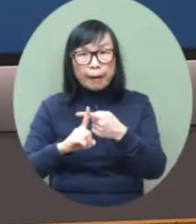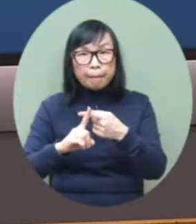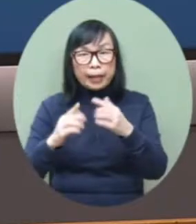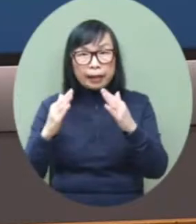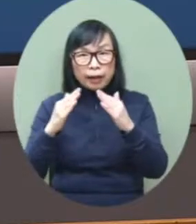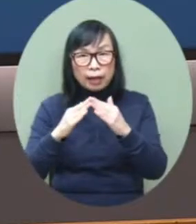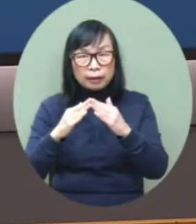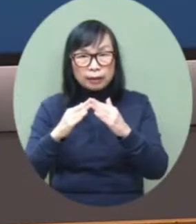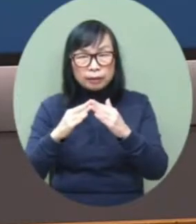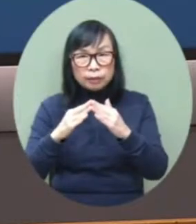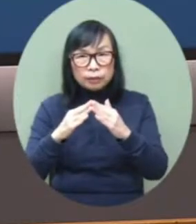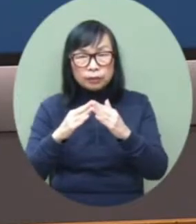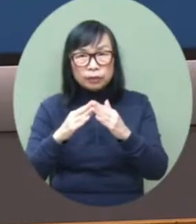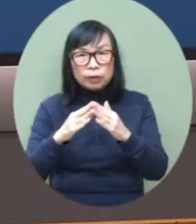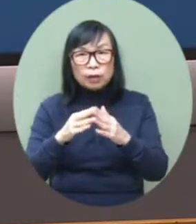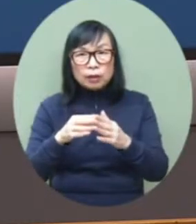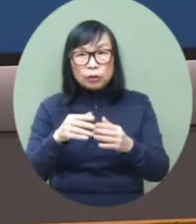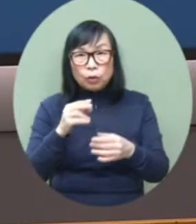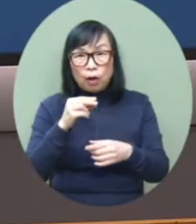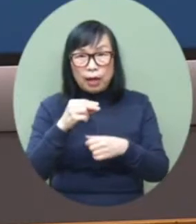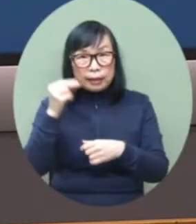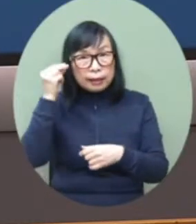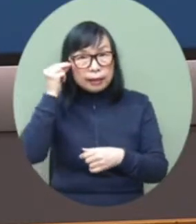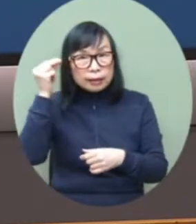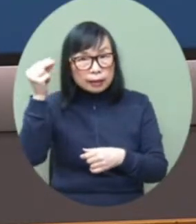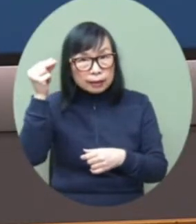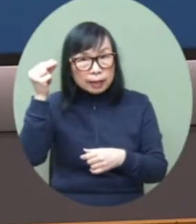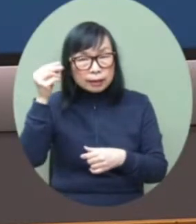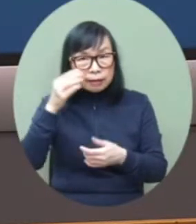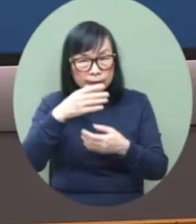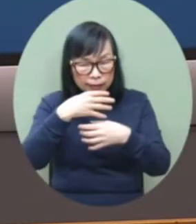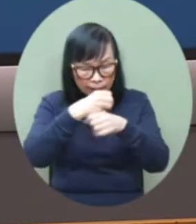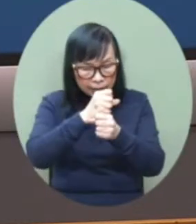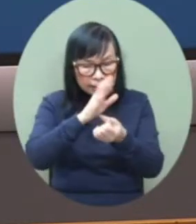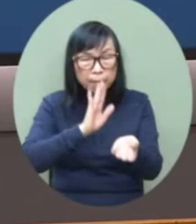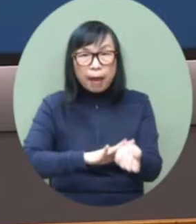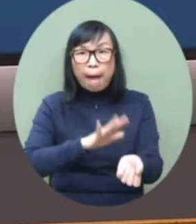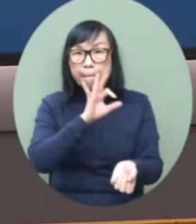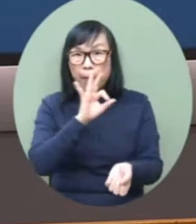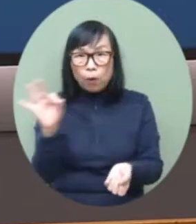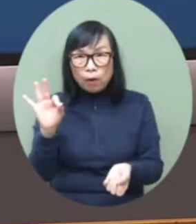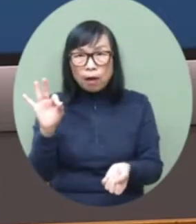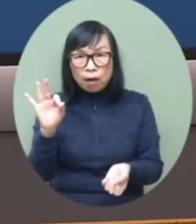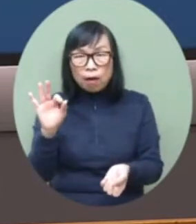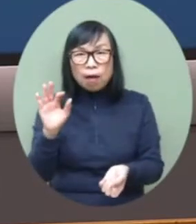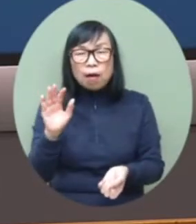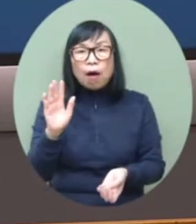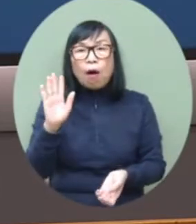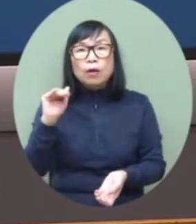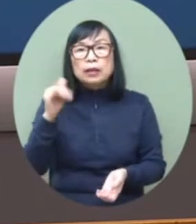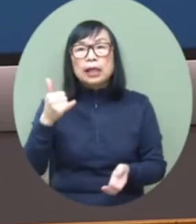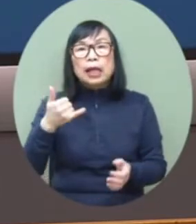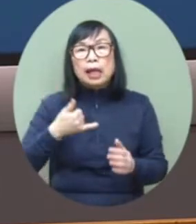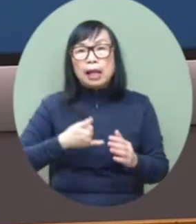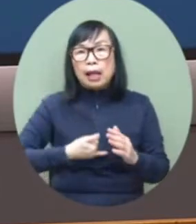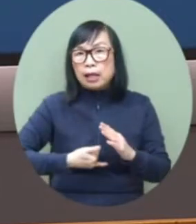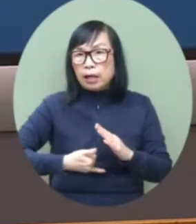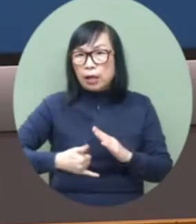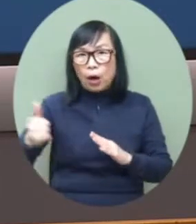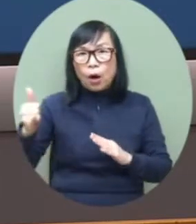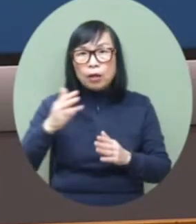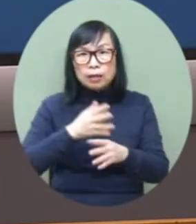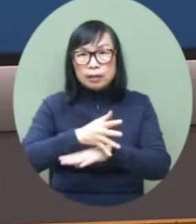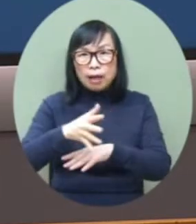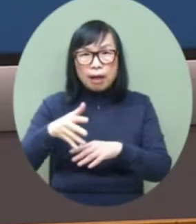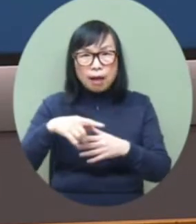rapid test done on day 7 become negative, they can be released from the community isolation